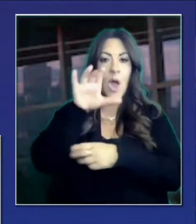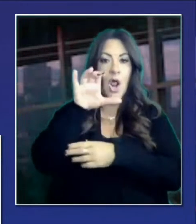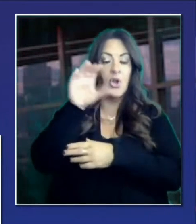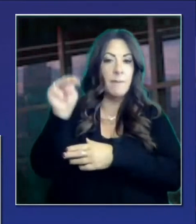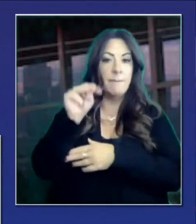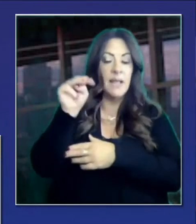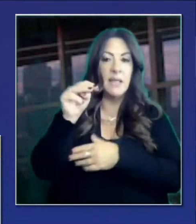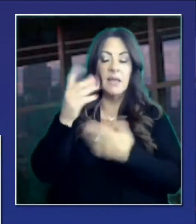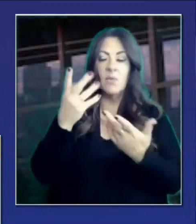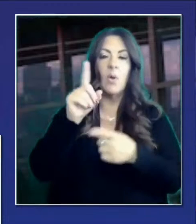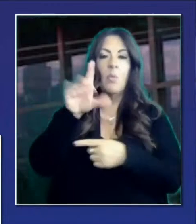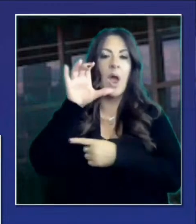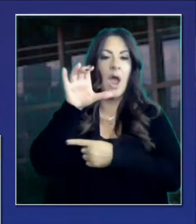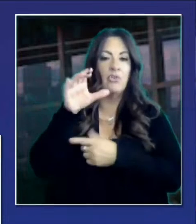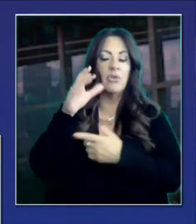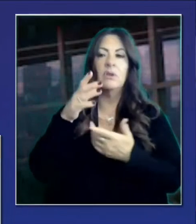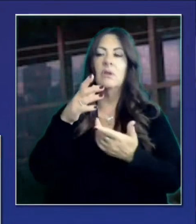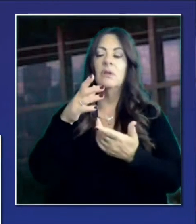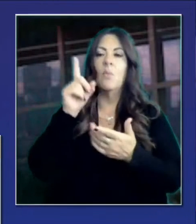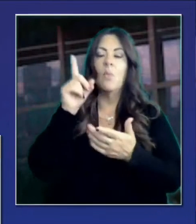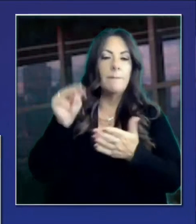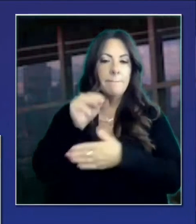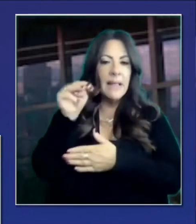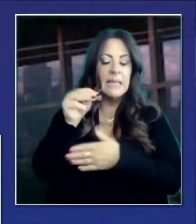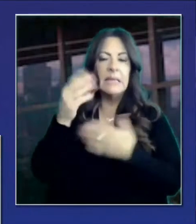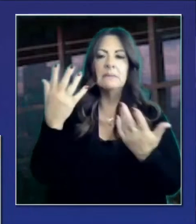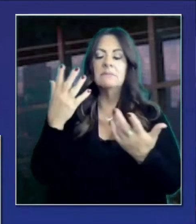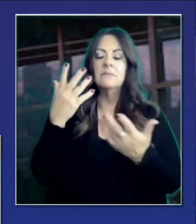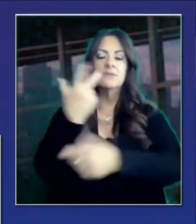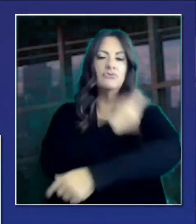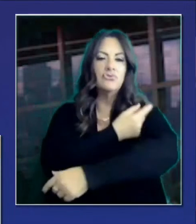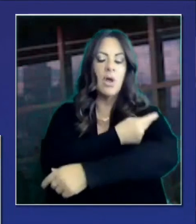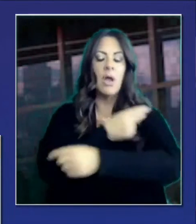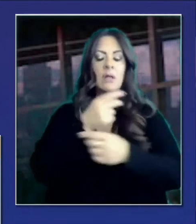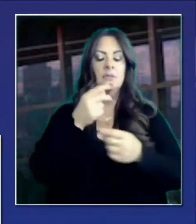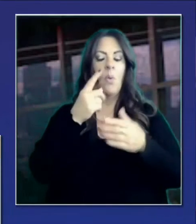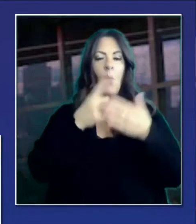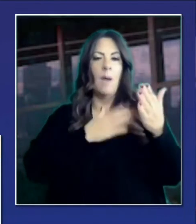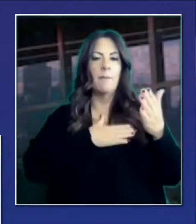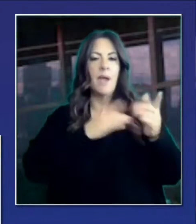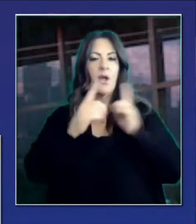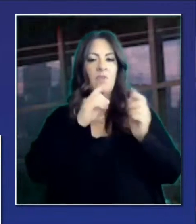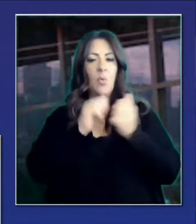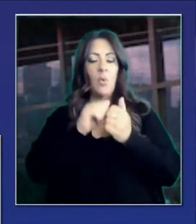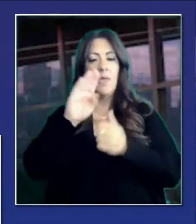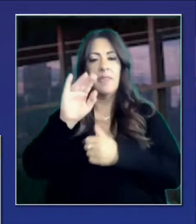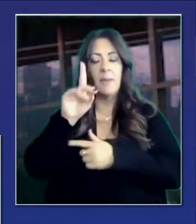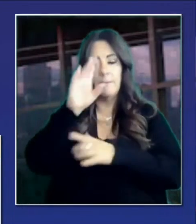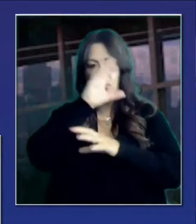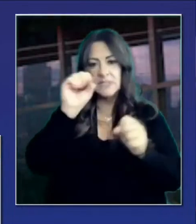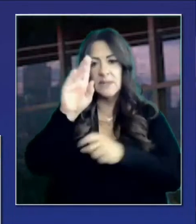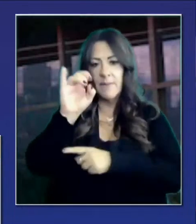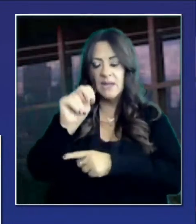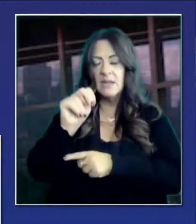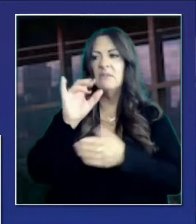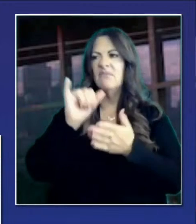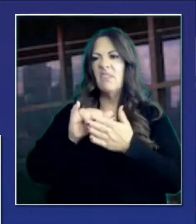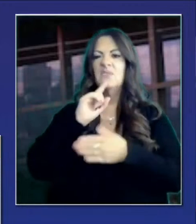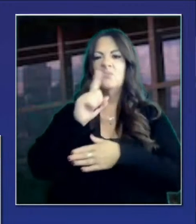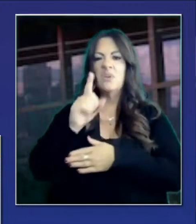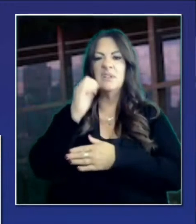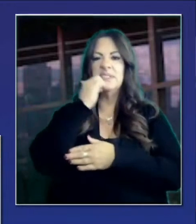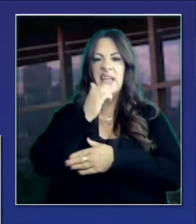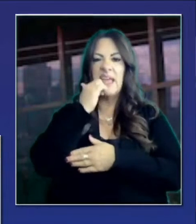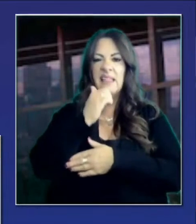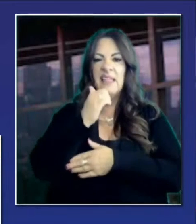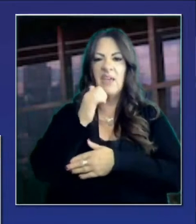of where, even today, where we are today. Just to put it in perspective, that's just 120,000 vaccinations currently. That's per day,